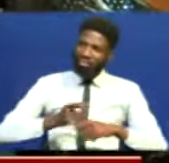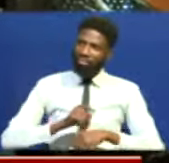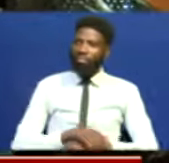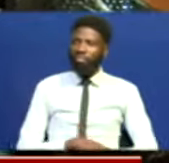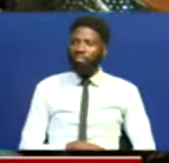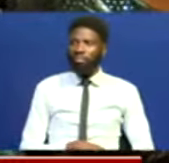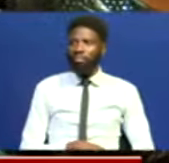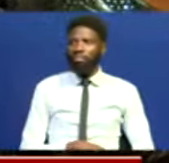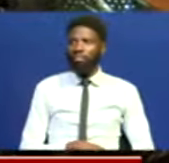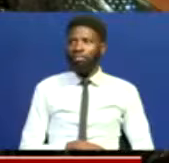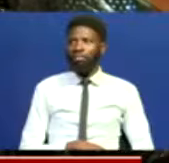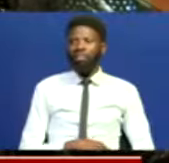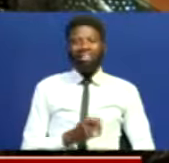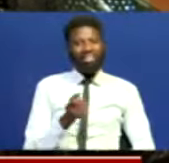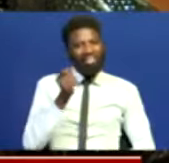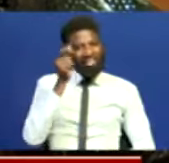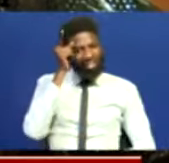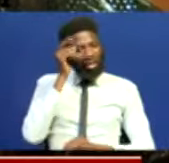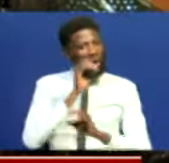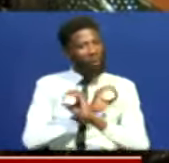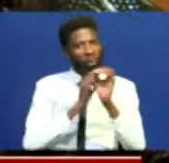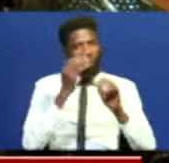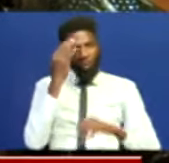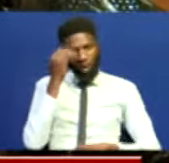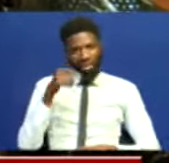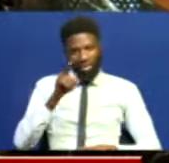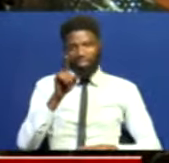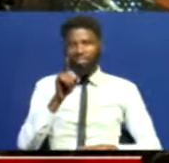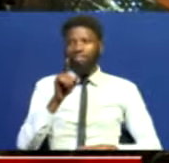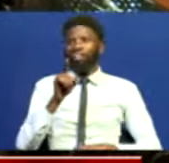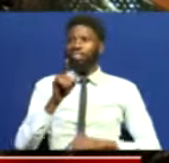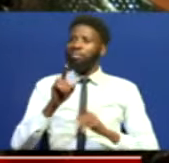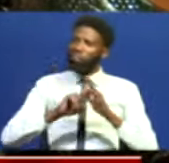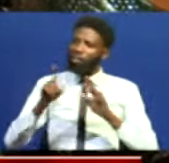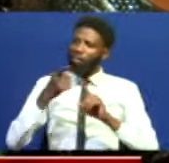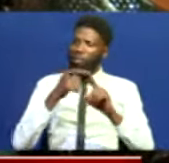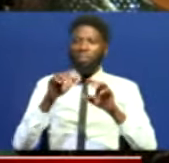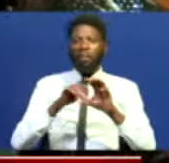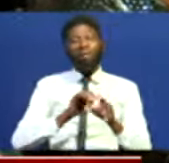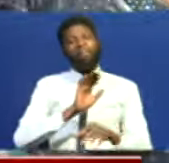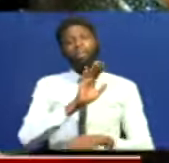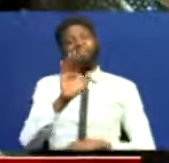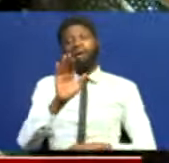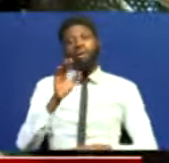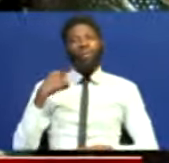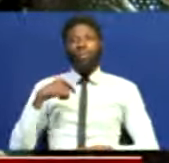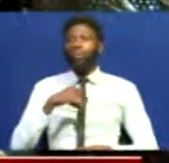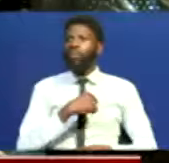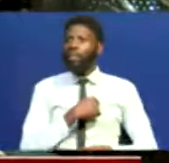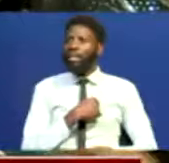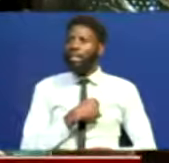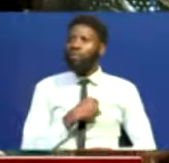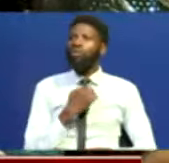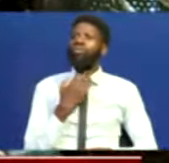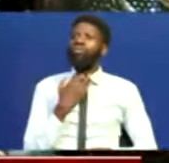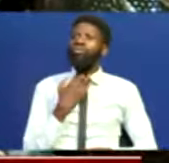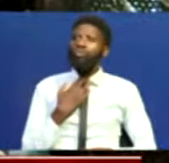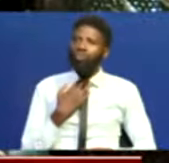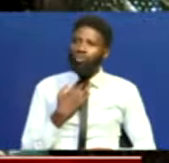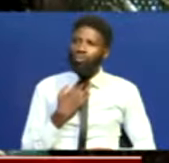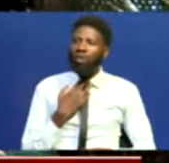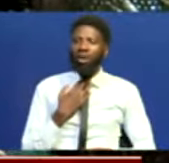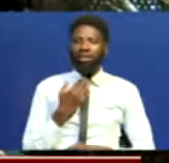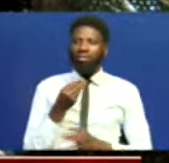not understand why they run away from their own members who want to lead. We have no interest in getting any monetary